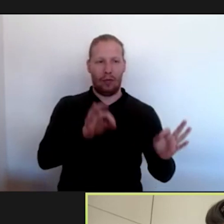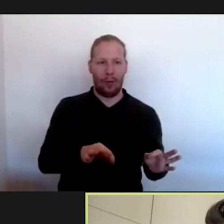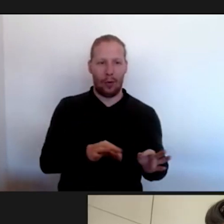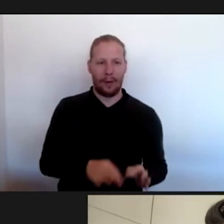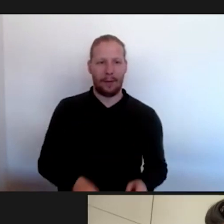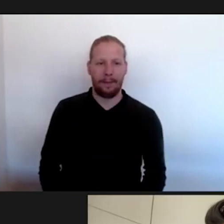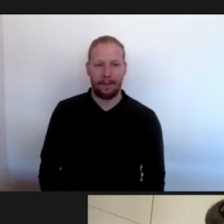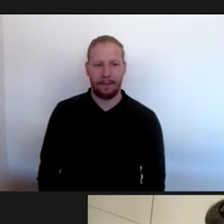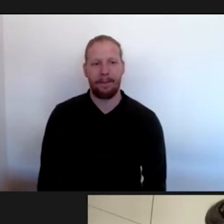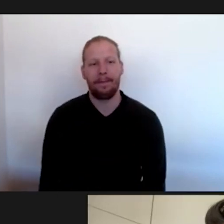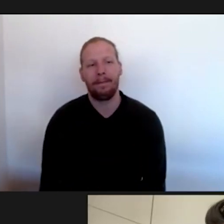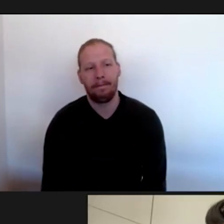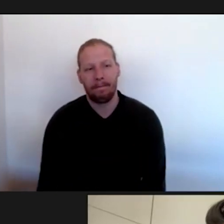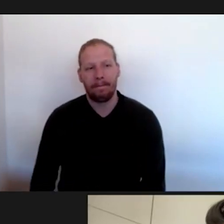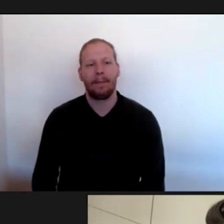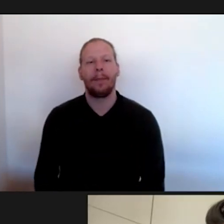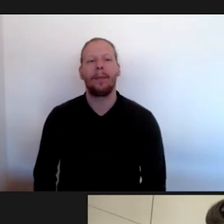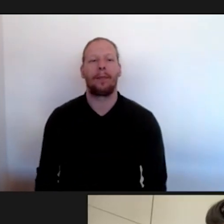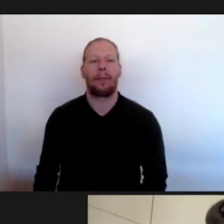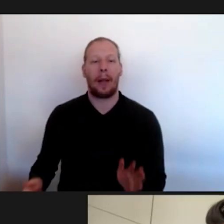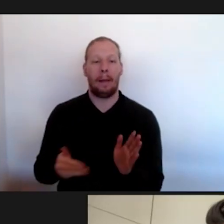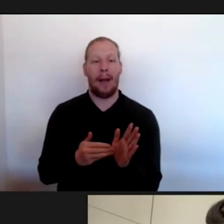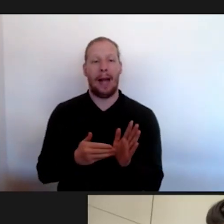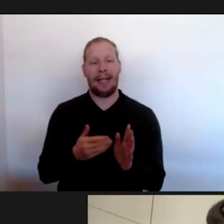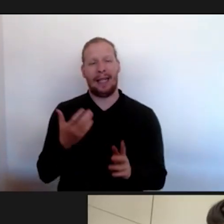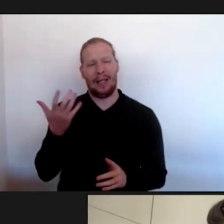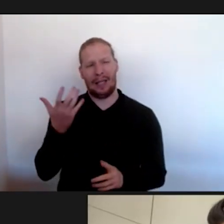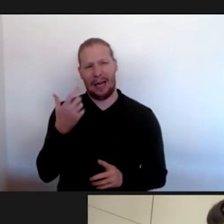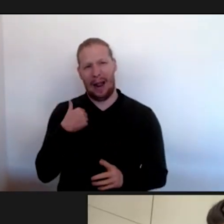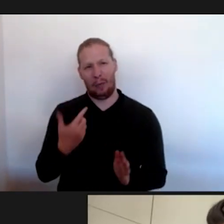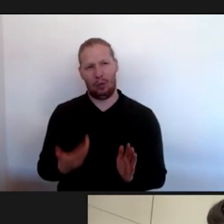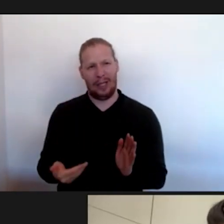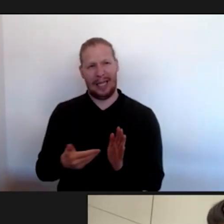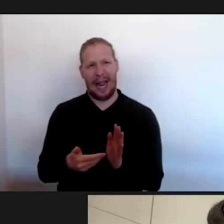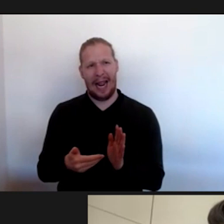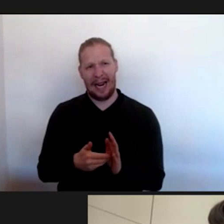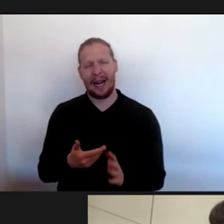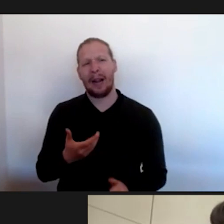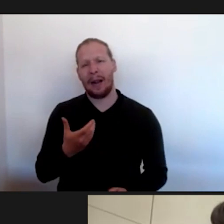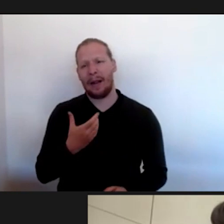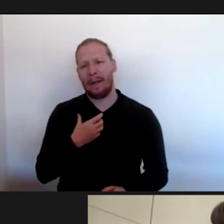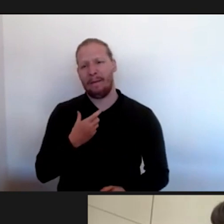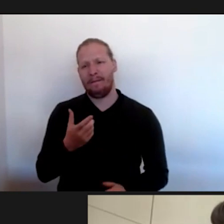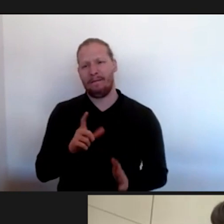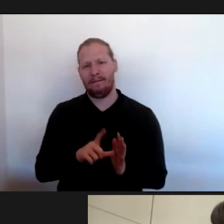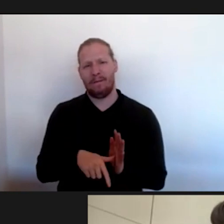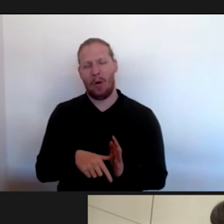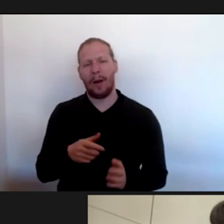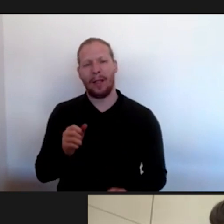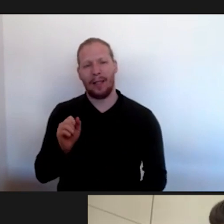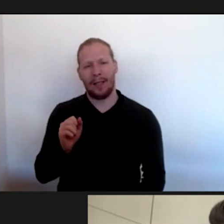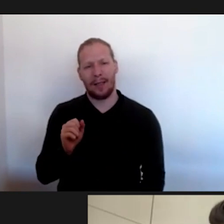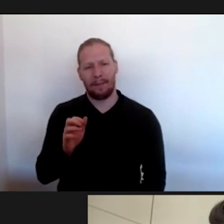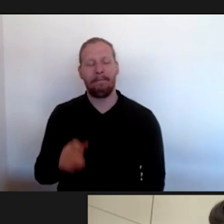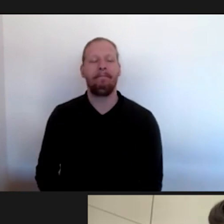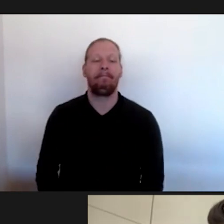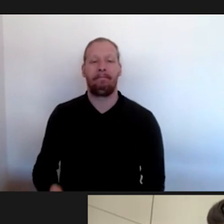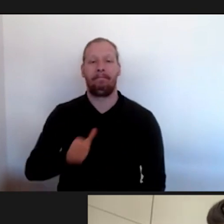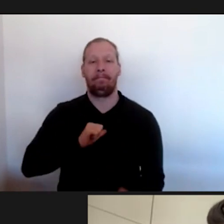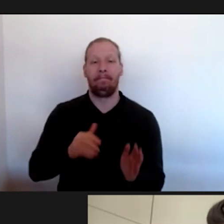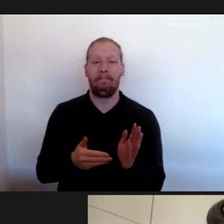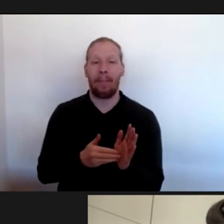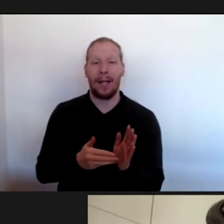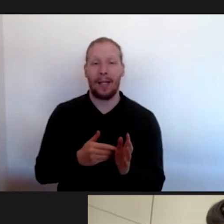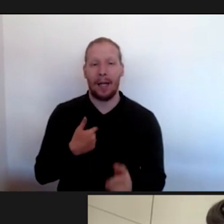do you mind if I add something that I saw work Sure, yeah, quite yeah, well? definitely. Sorry. Yeah. We have a couple of more minutes. Yep. Please One thing ahead, I found pragmatically that